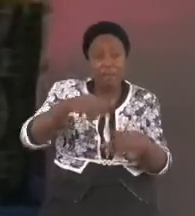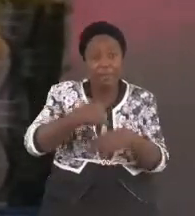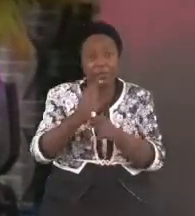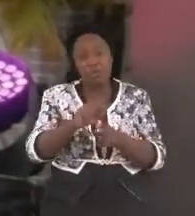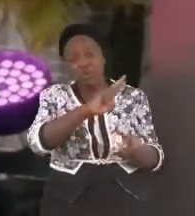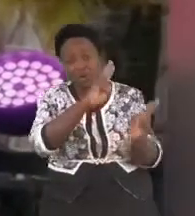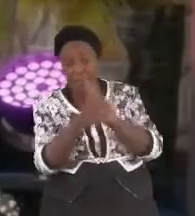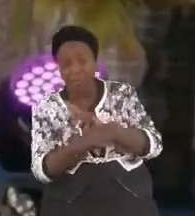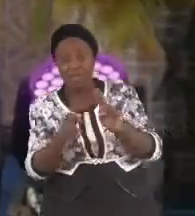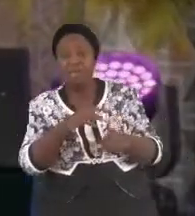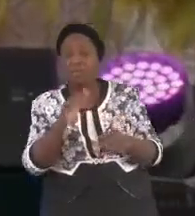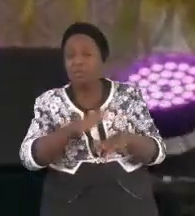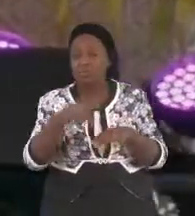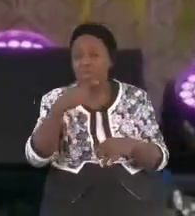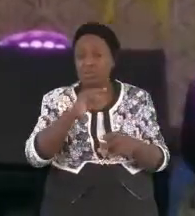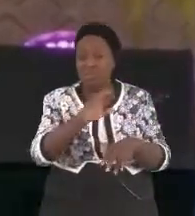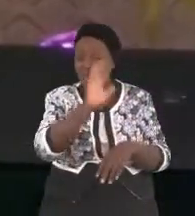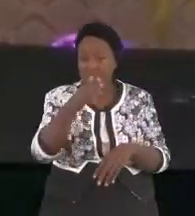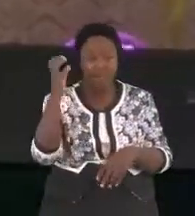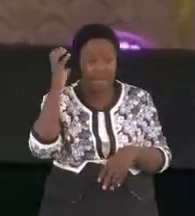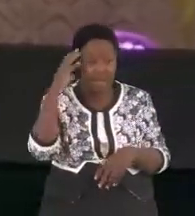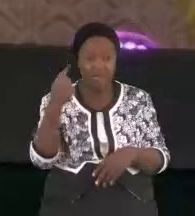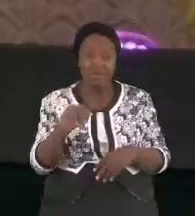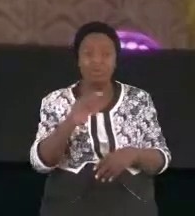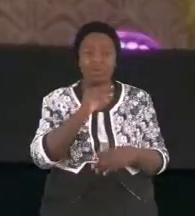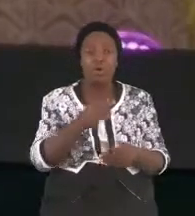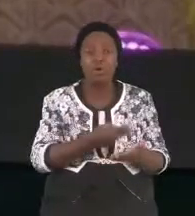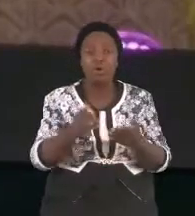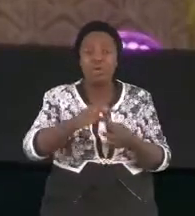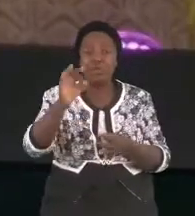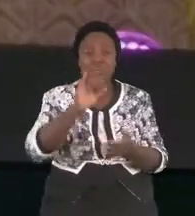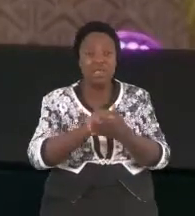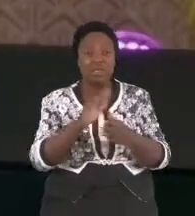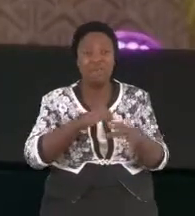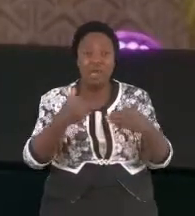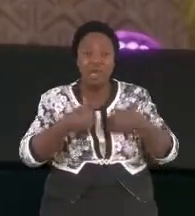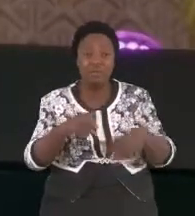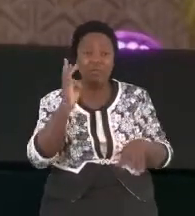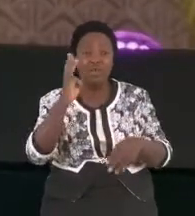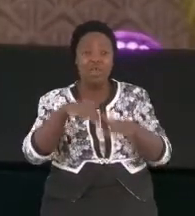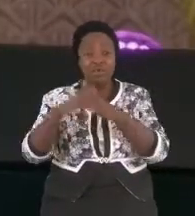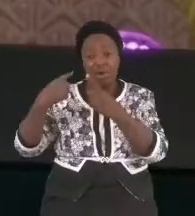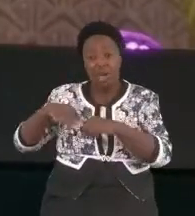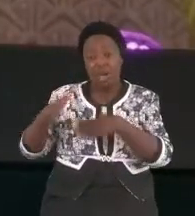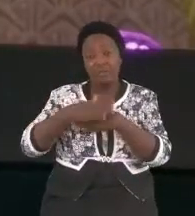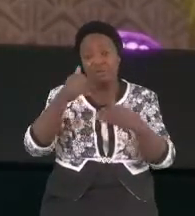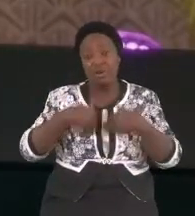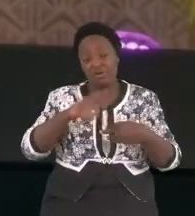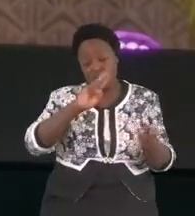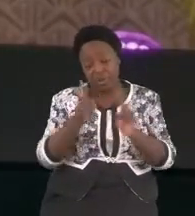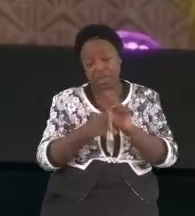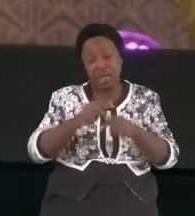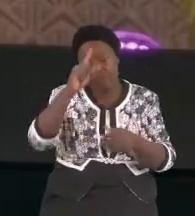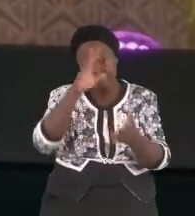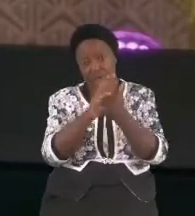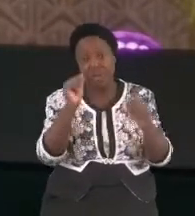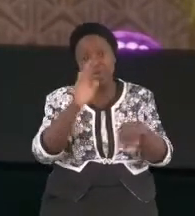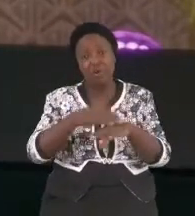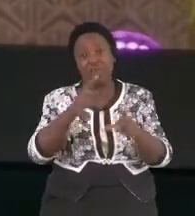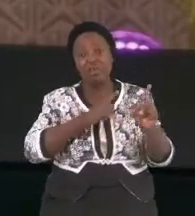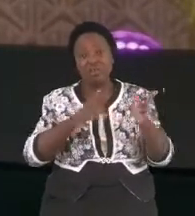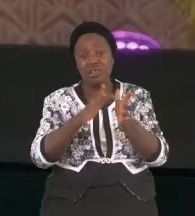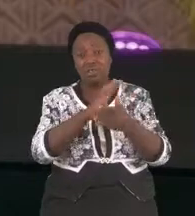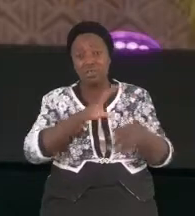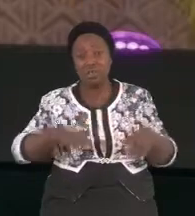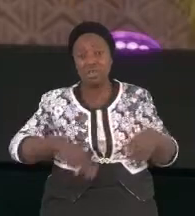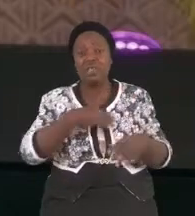the Holy Ghost that will bear witness in your heart after you have repented and believed on the Lord Jesus Christ that you are now